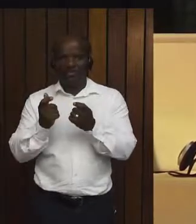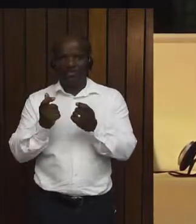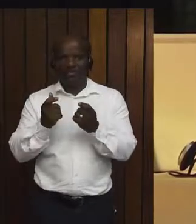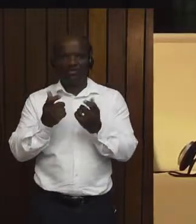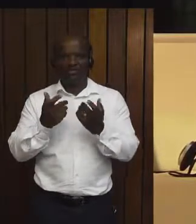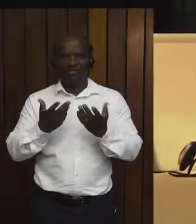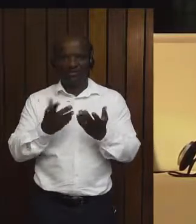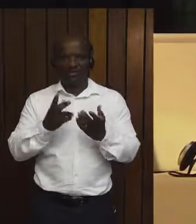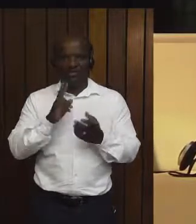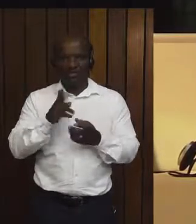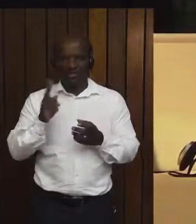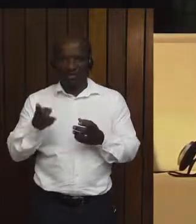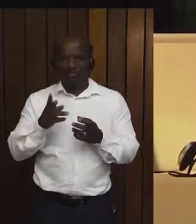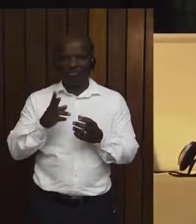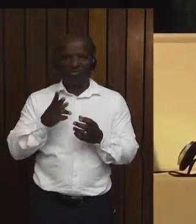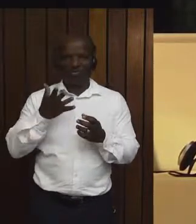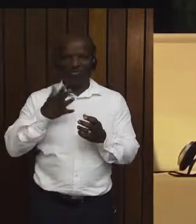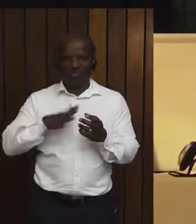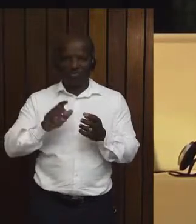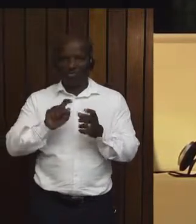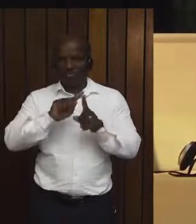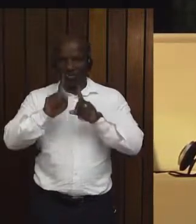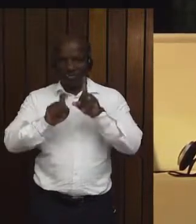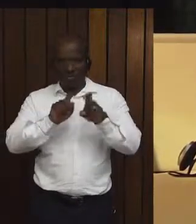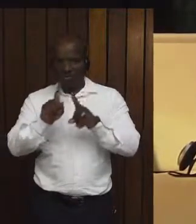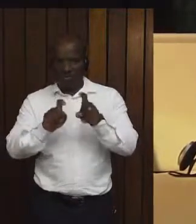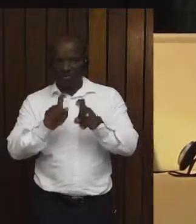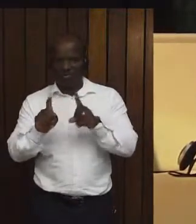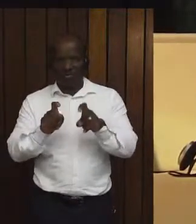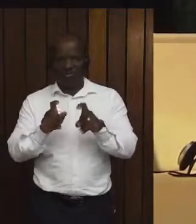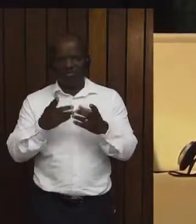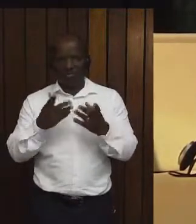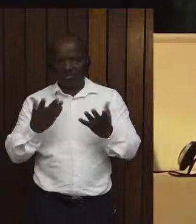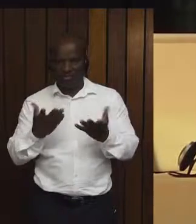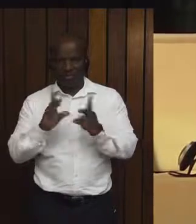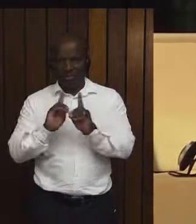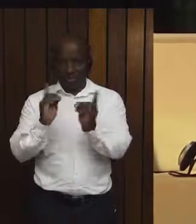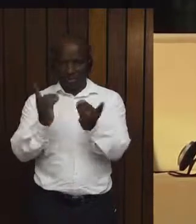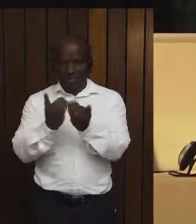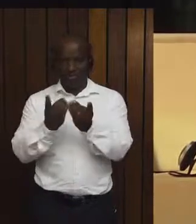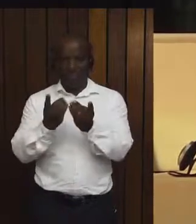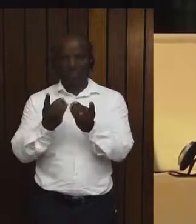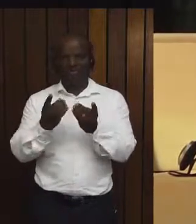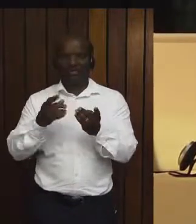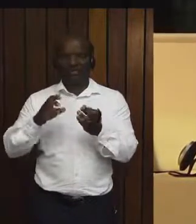And I'll also raise a few questions that obviously the department will